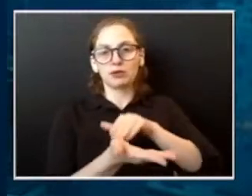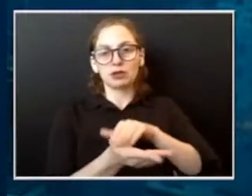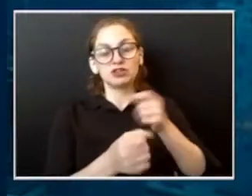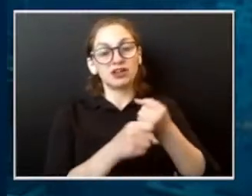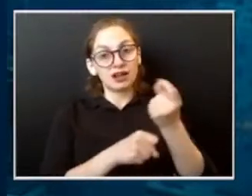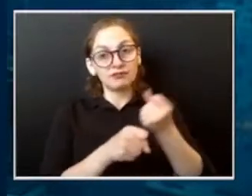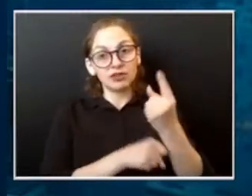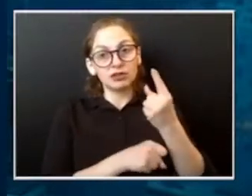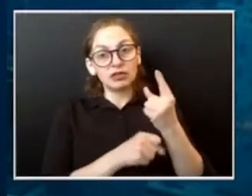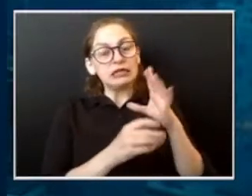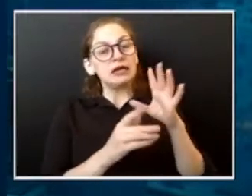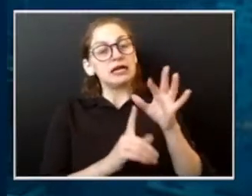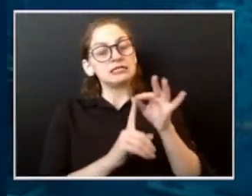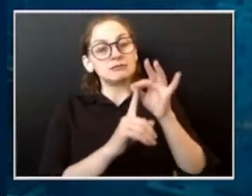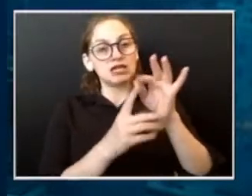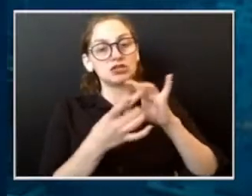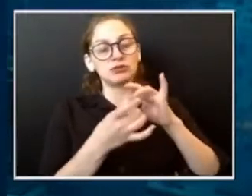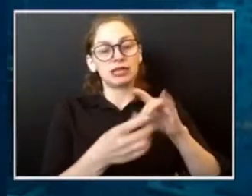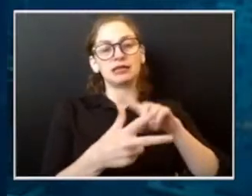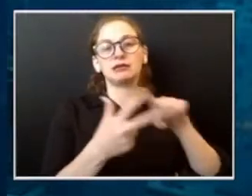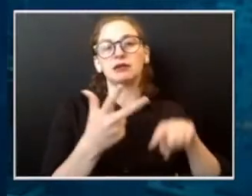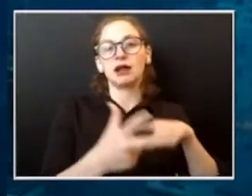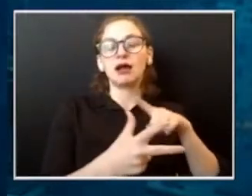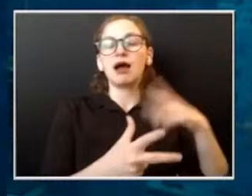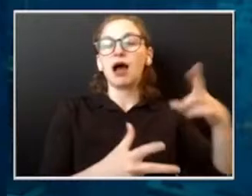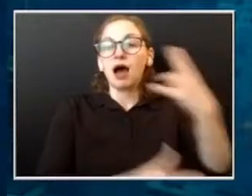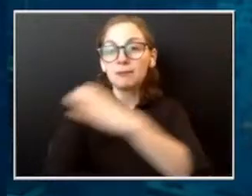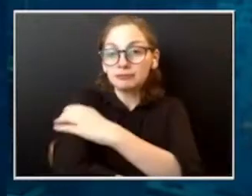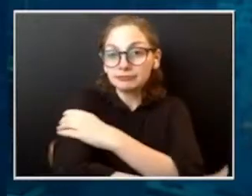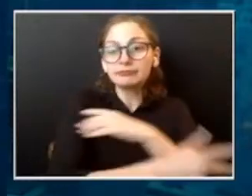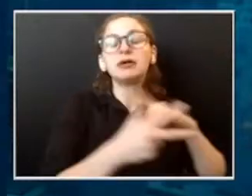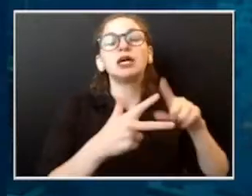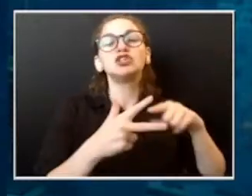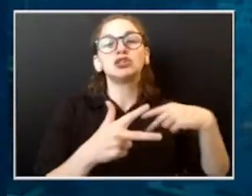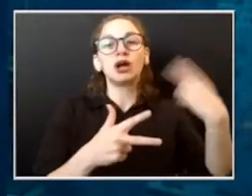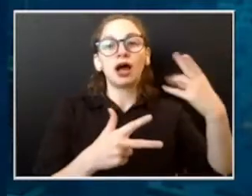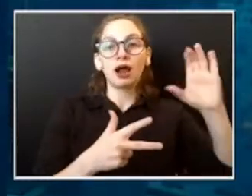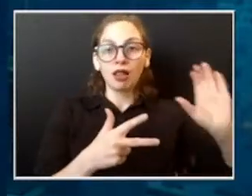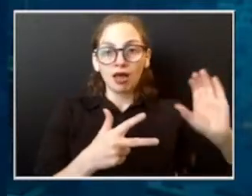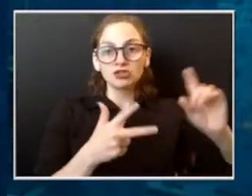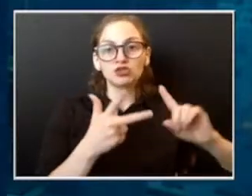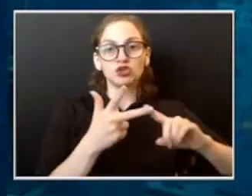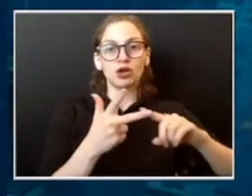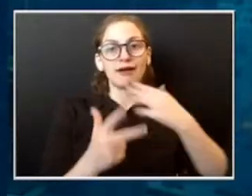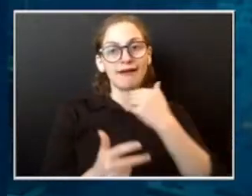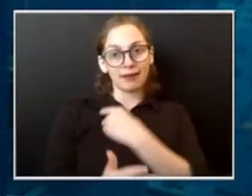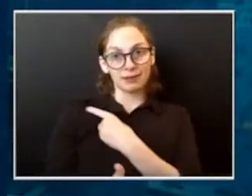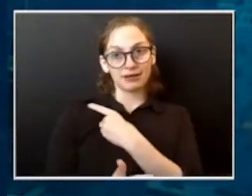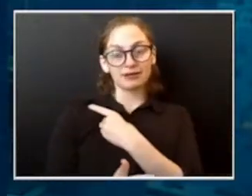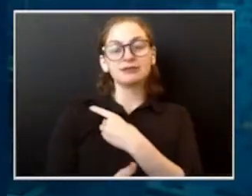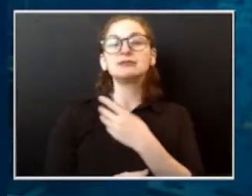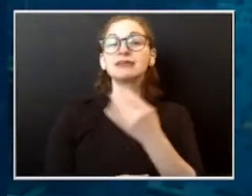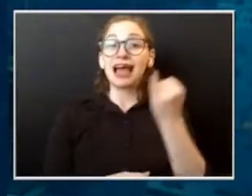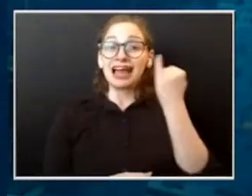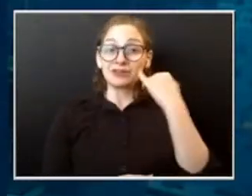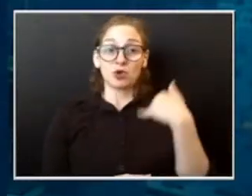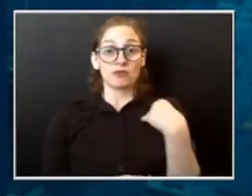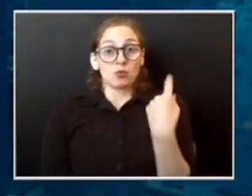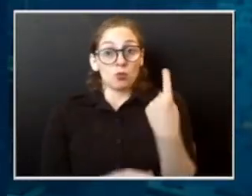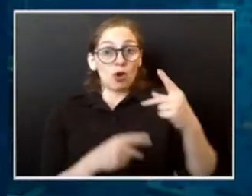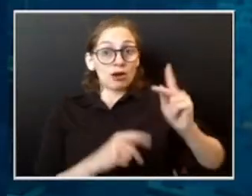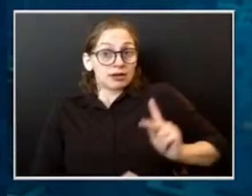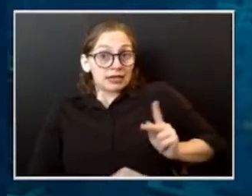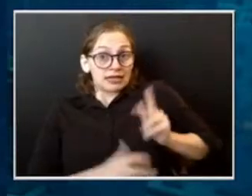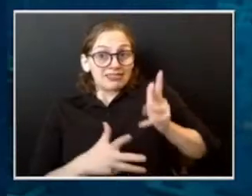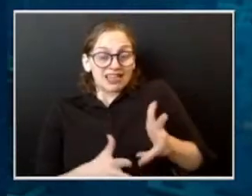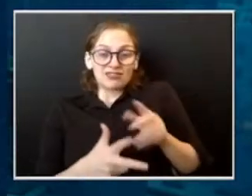high cholesterol, and diabetes. Those three things can wreak havoc in the last remaining kidney, and of course we don't want to talk later down the road about